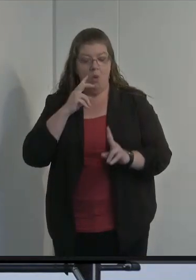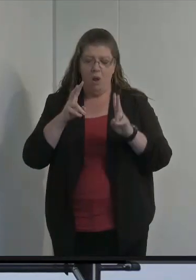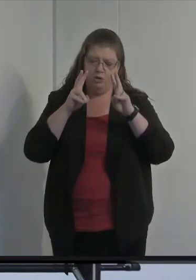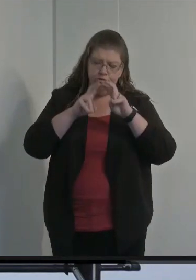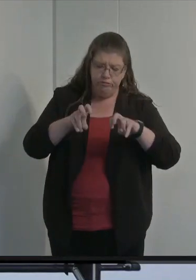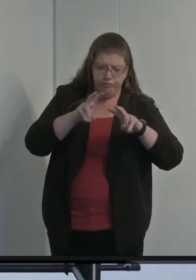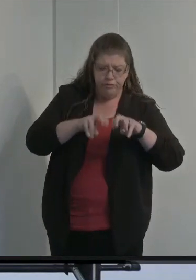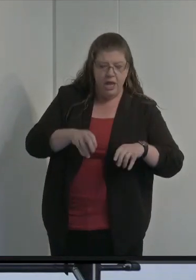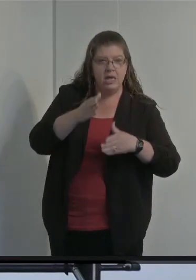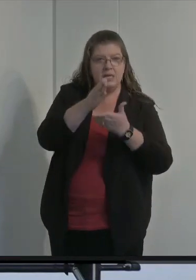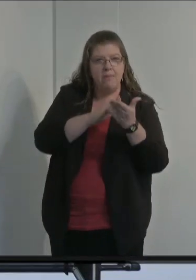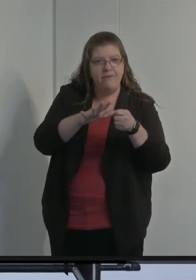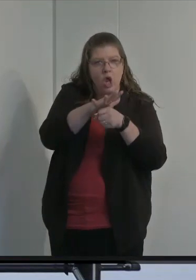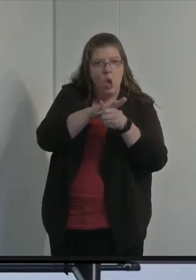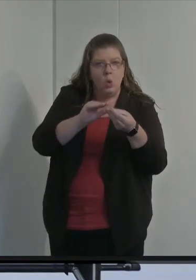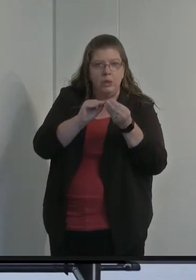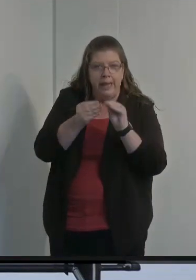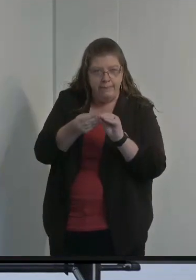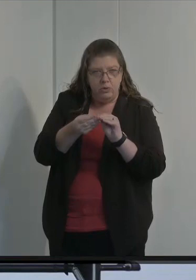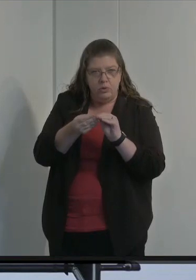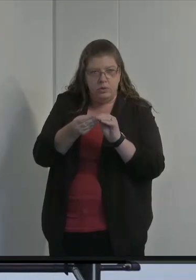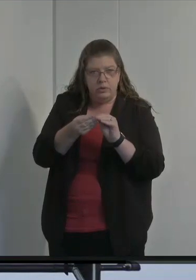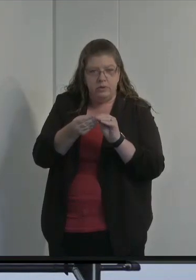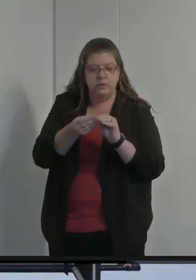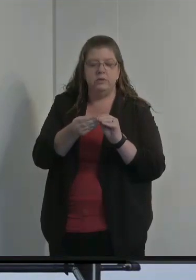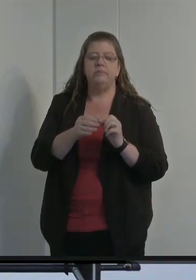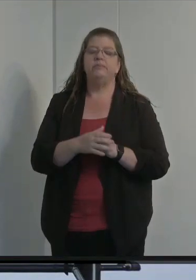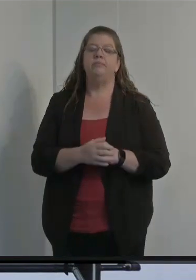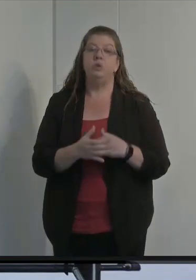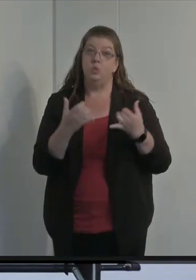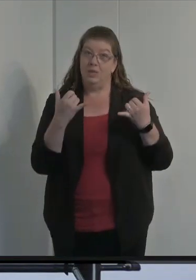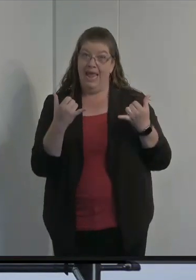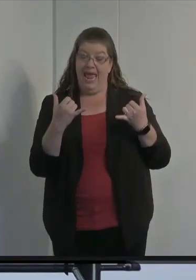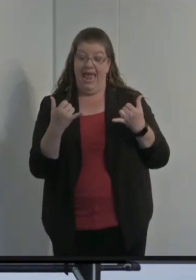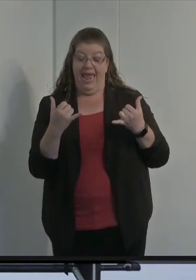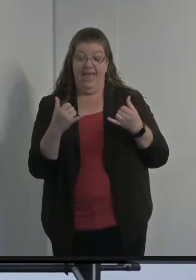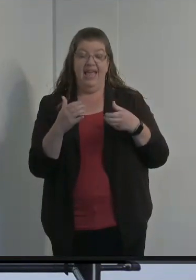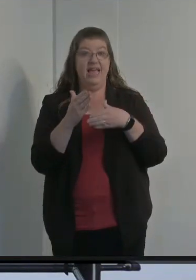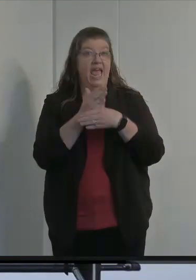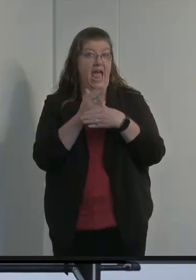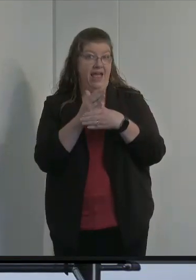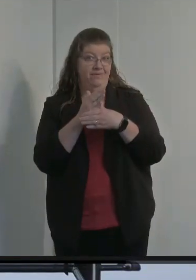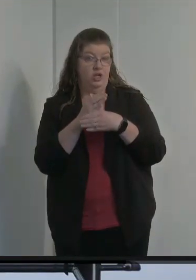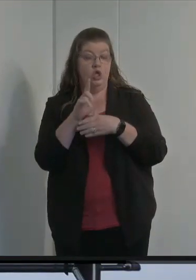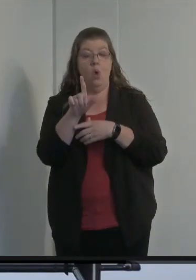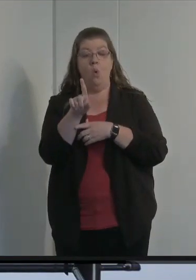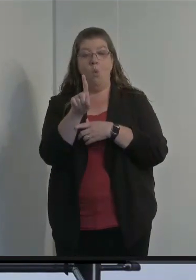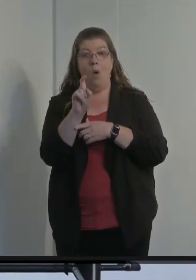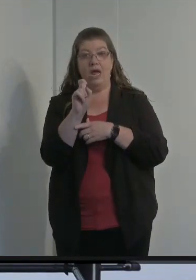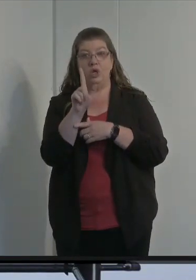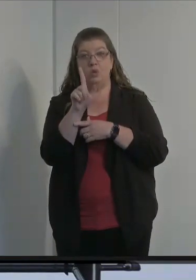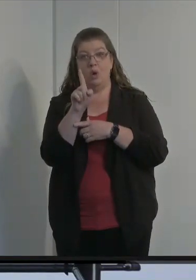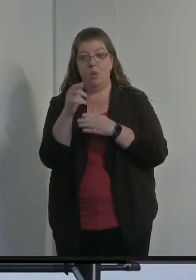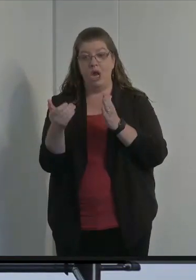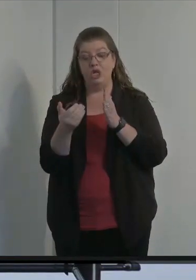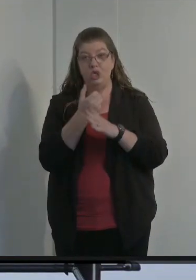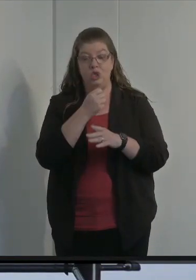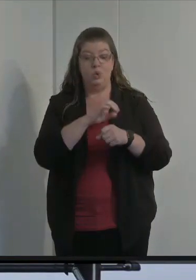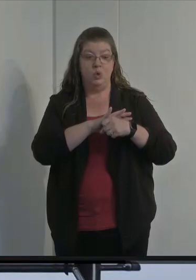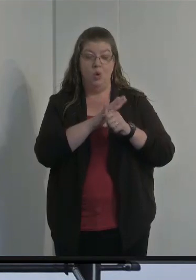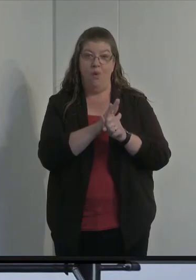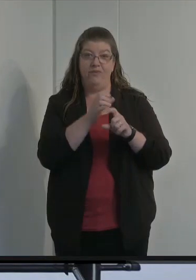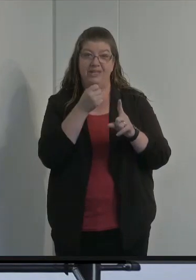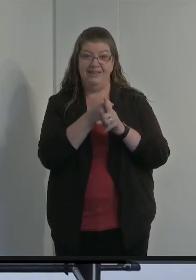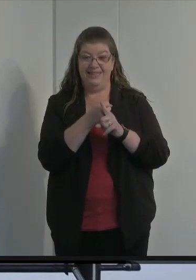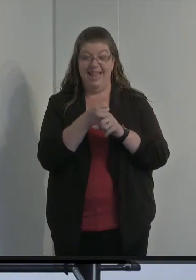detail at some of our local numbers. As of today, we averaged 121 new cases each day